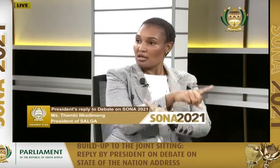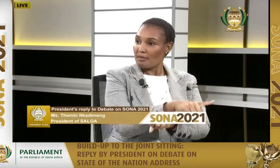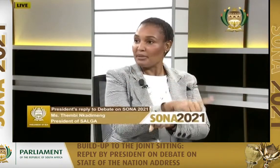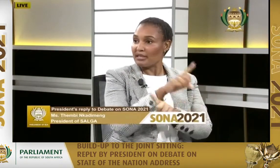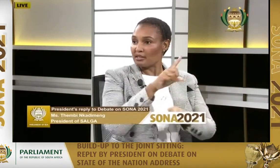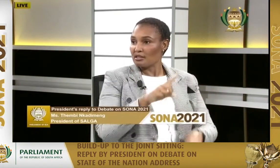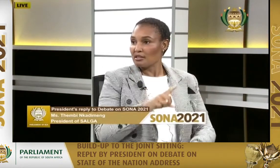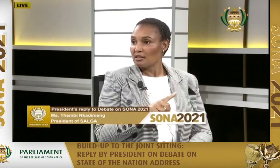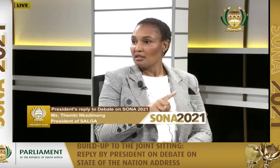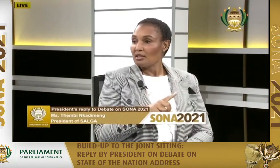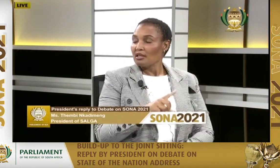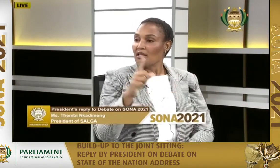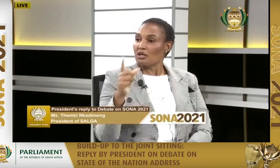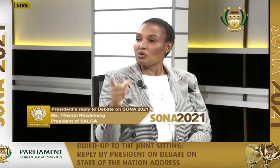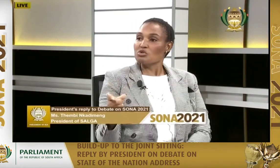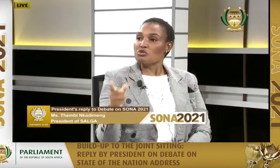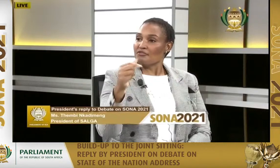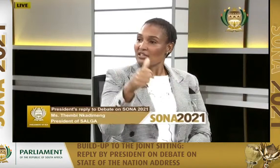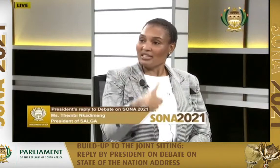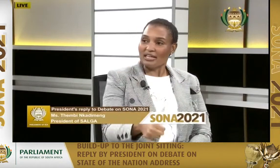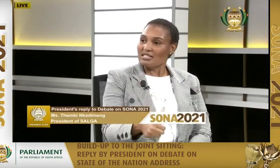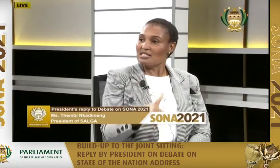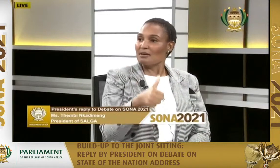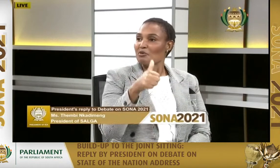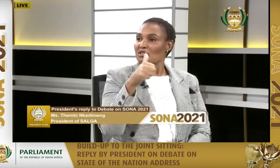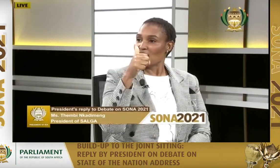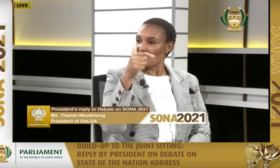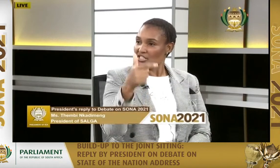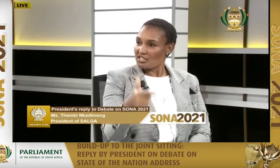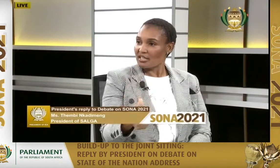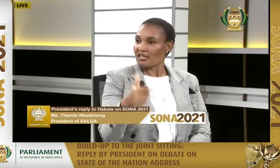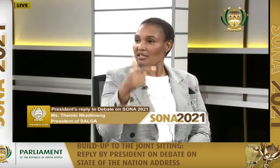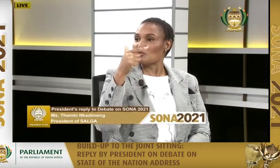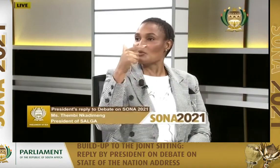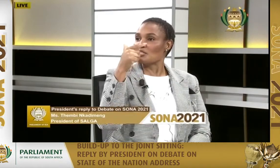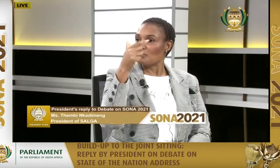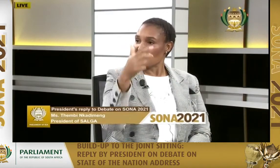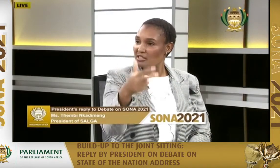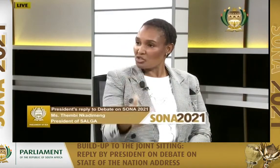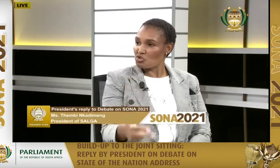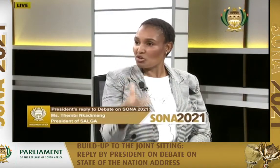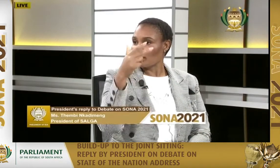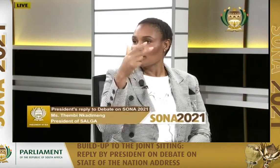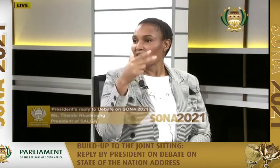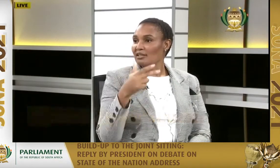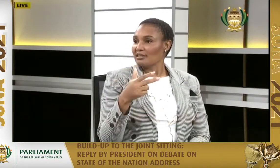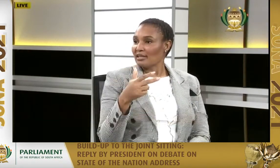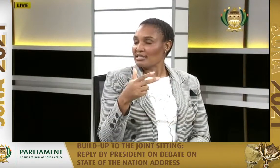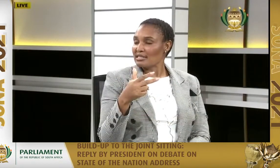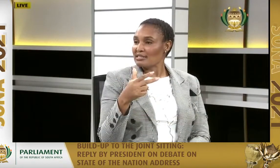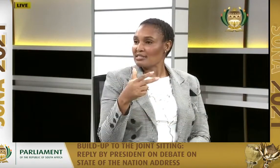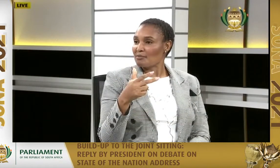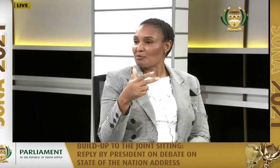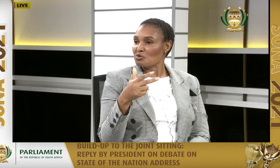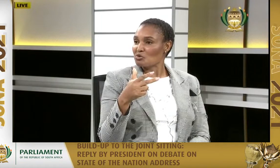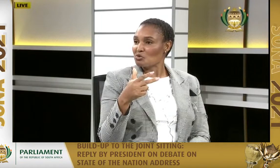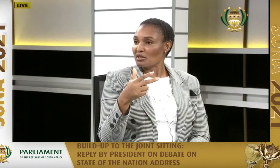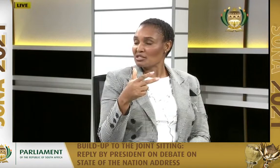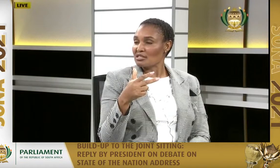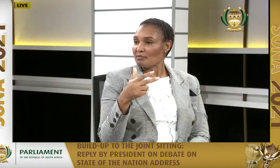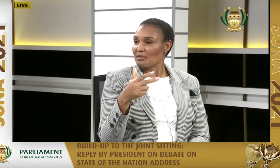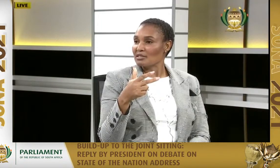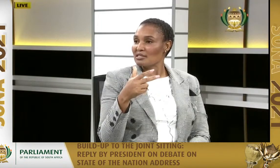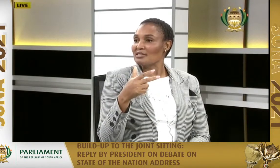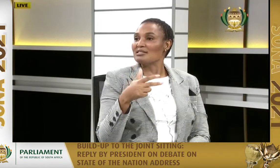roles are bled. The roles of either insubordination, taking responsibility, ensuring that council is supposed to do